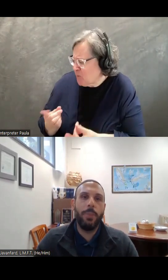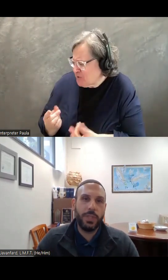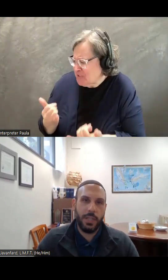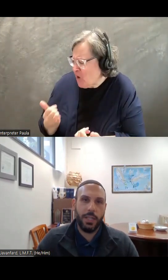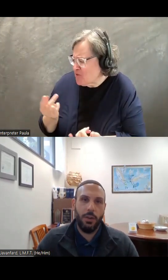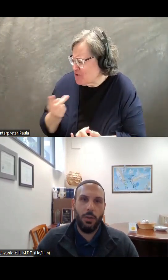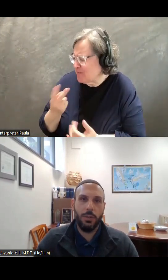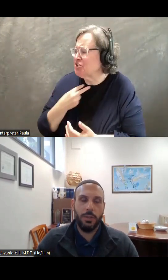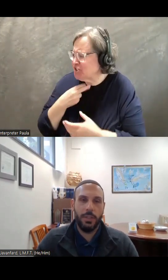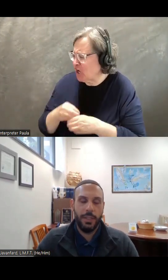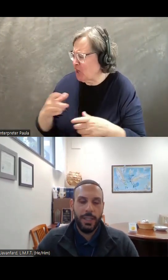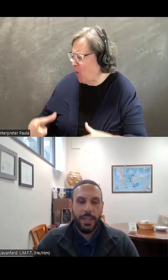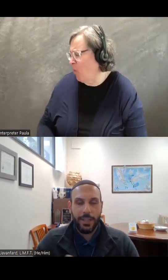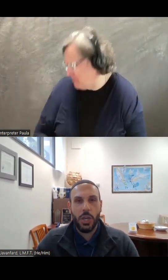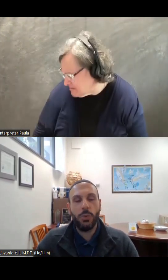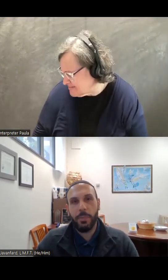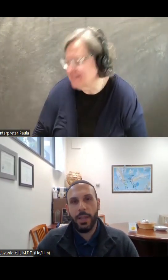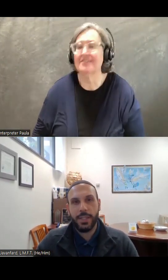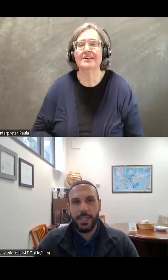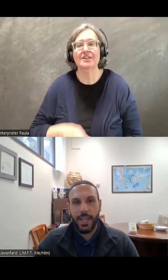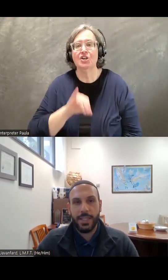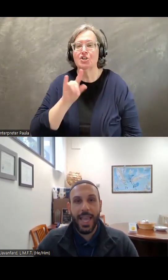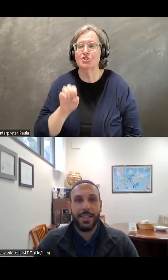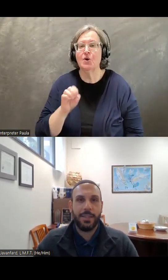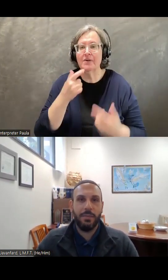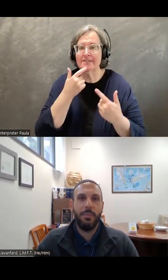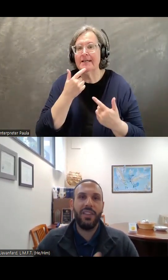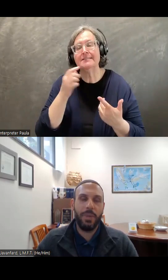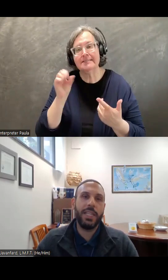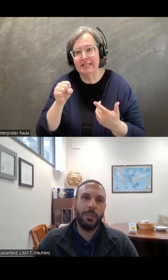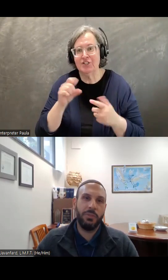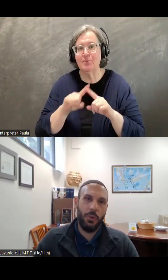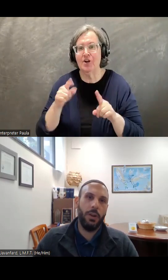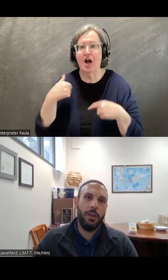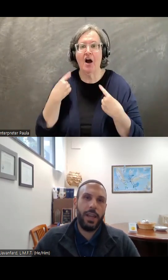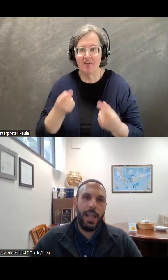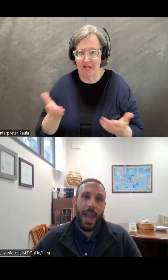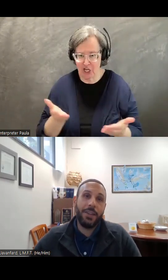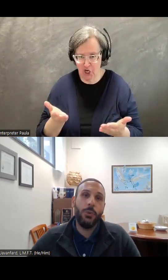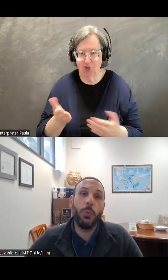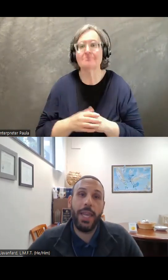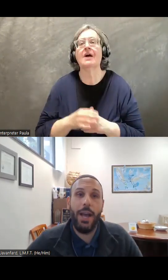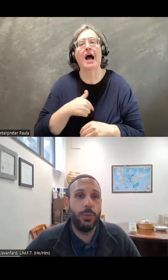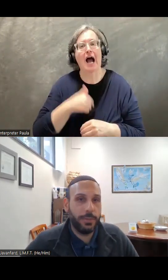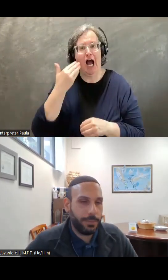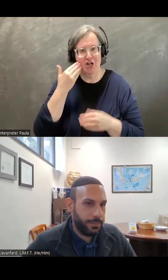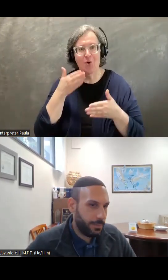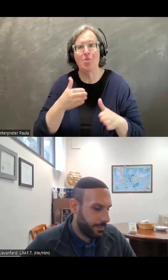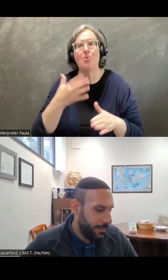we are both stuck in a hole." And Joe responds and says, "Yes, but I've been here before, and I know the way